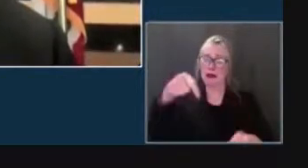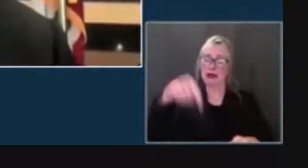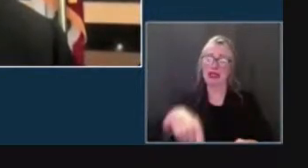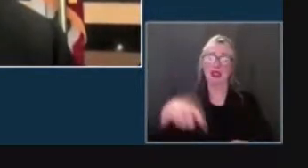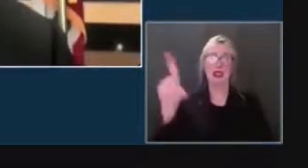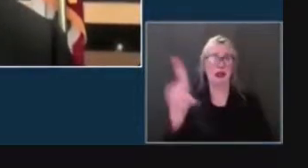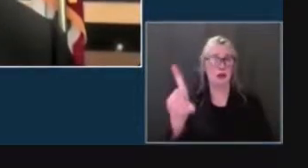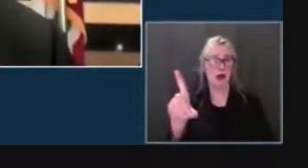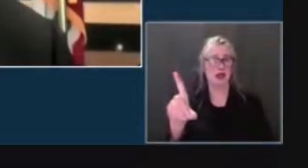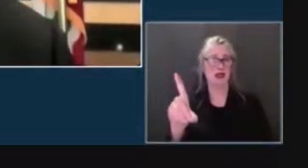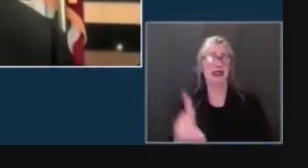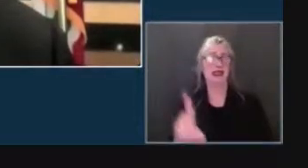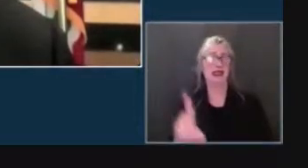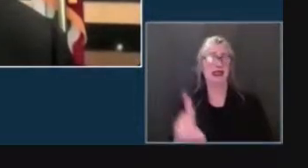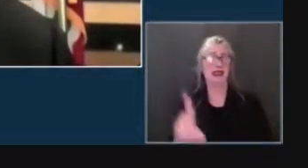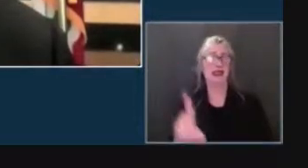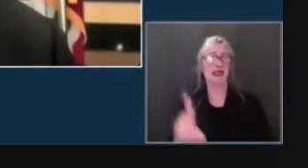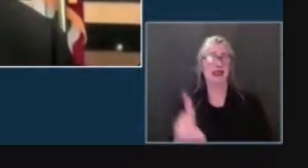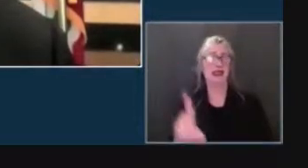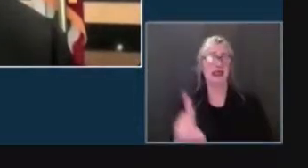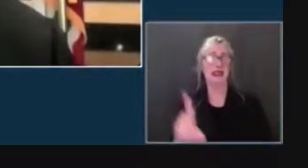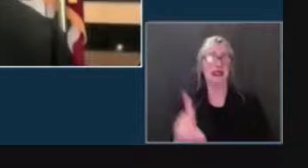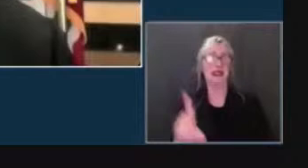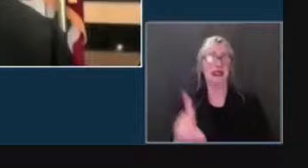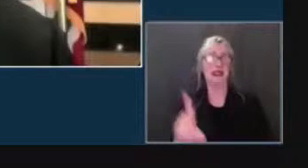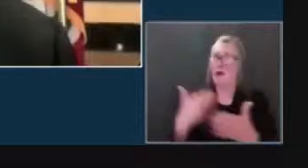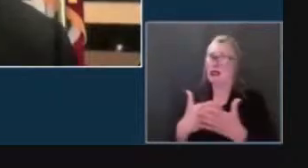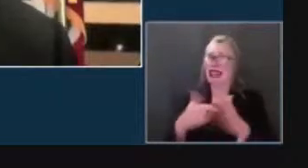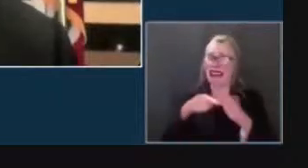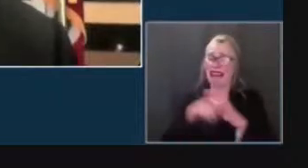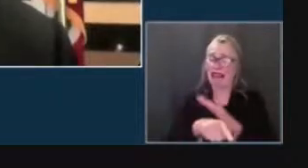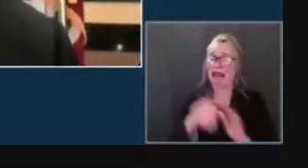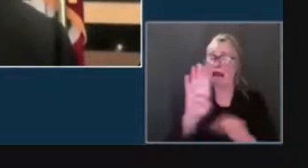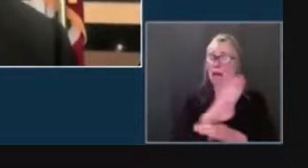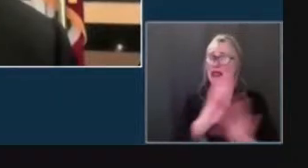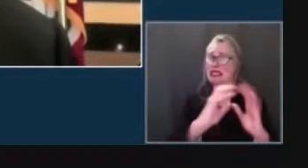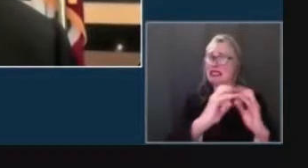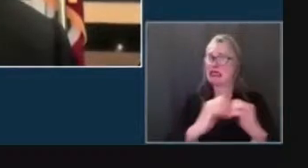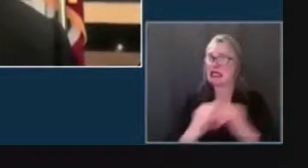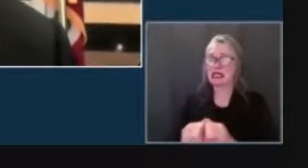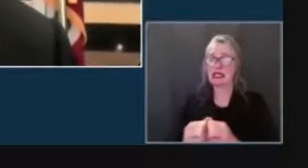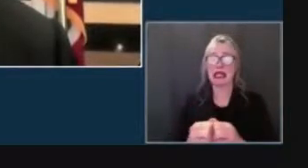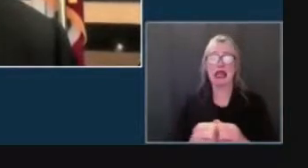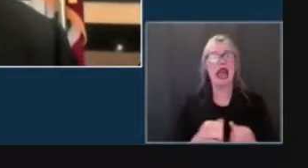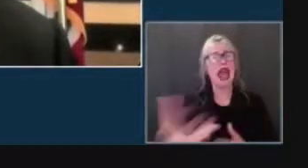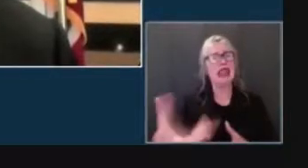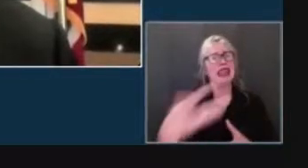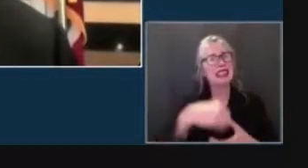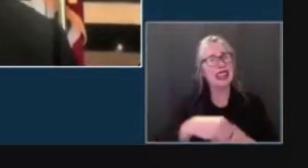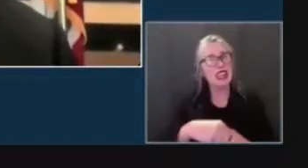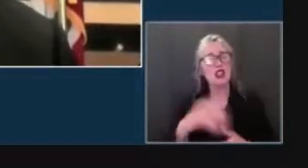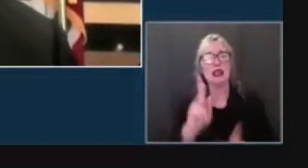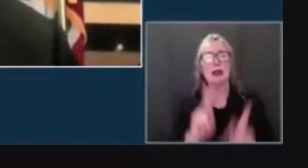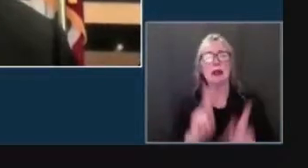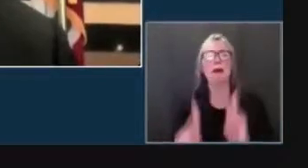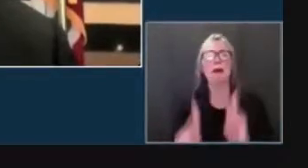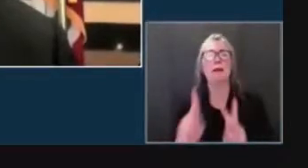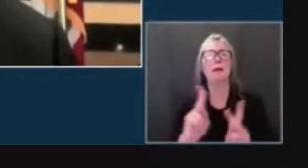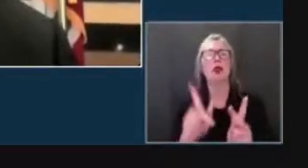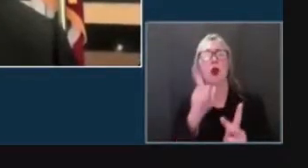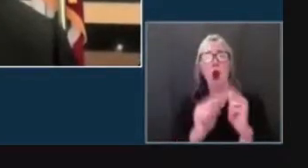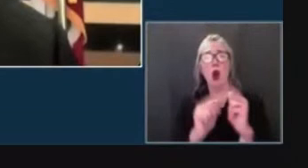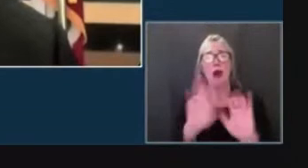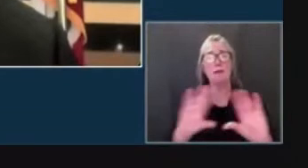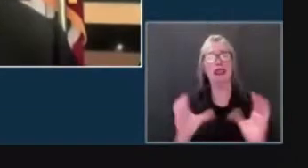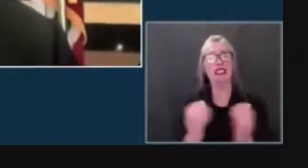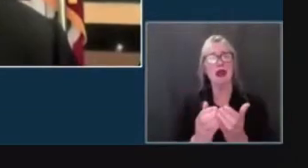efforts to kill California businesses. Likewise, the possibility of engaging building trades members in the construction of housing